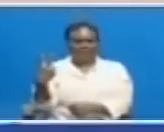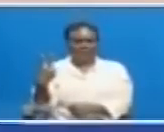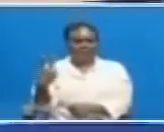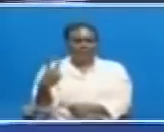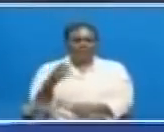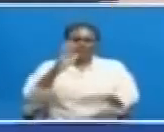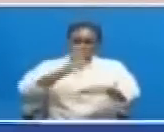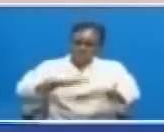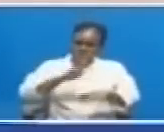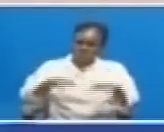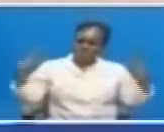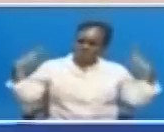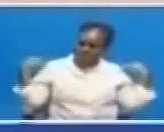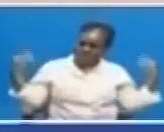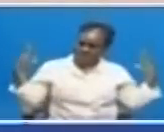been good training